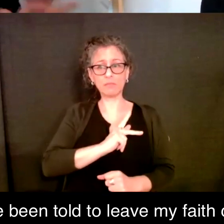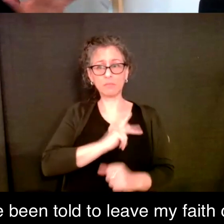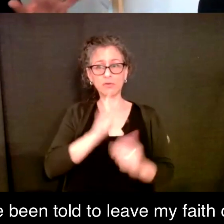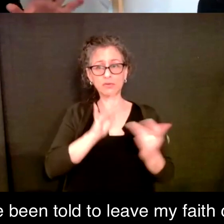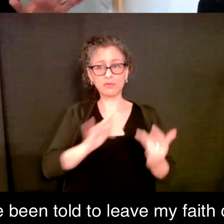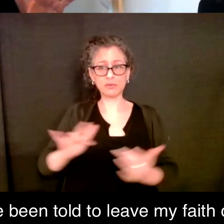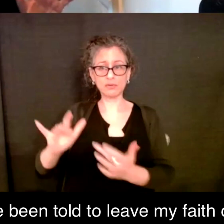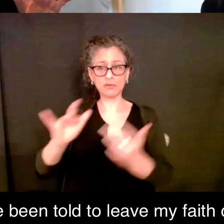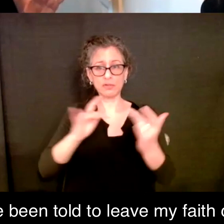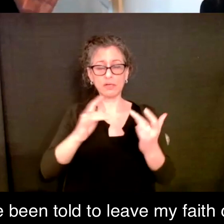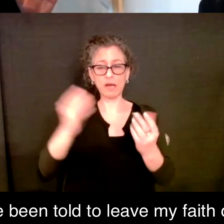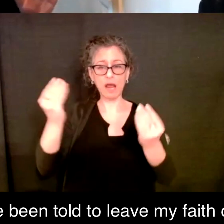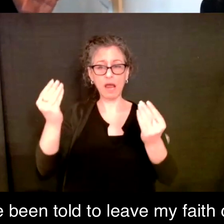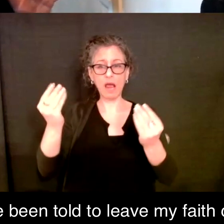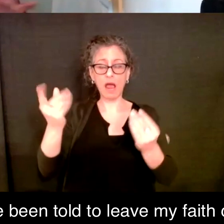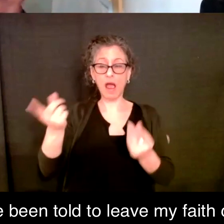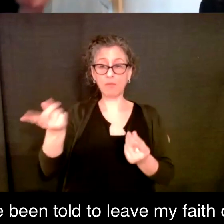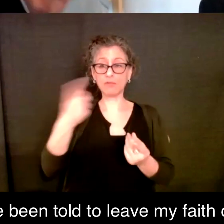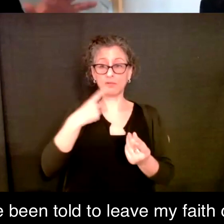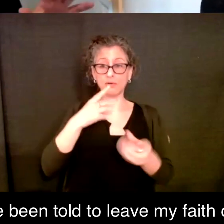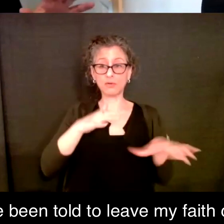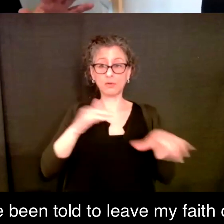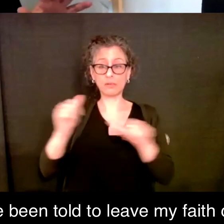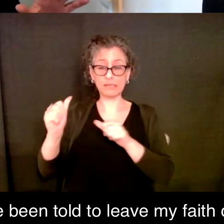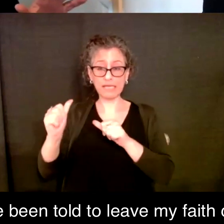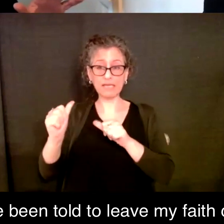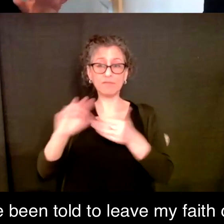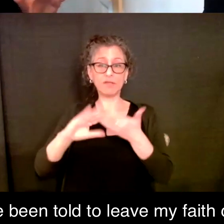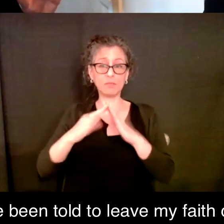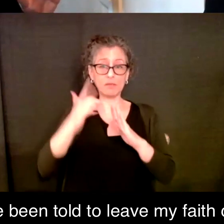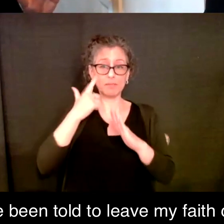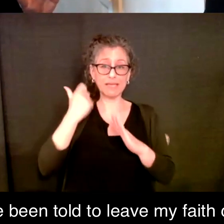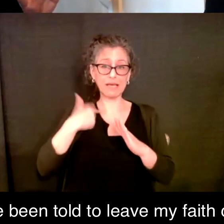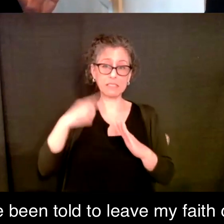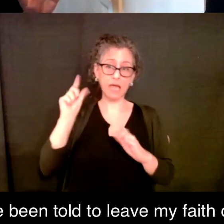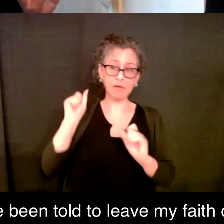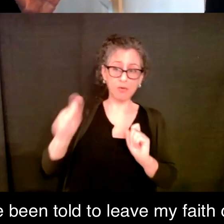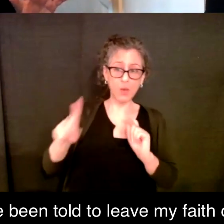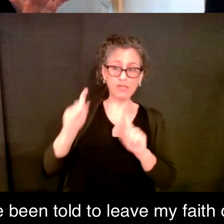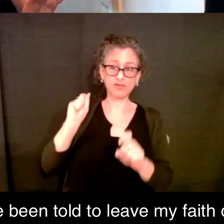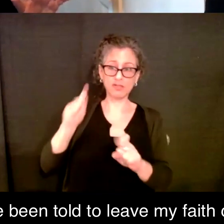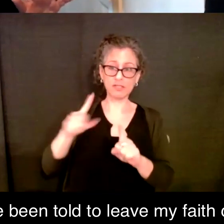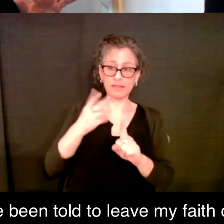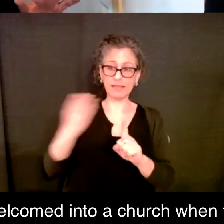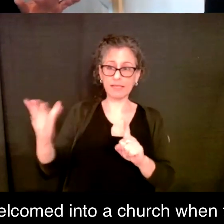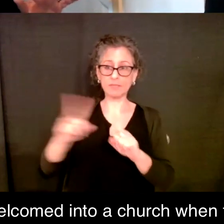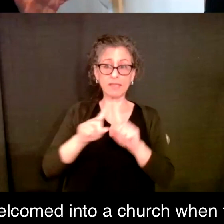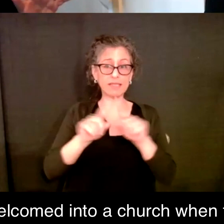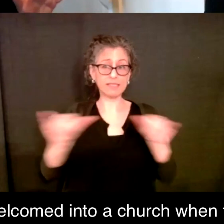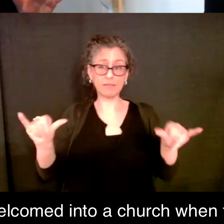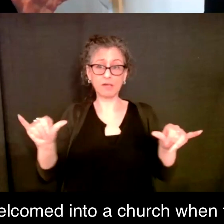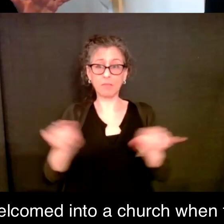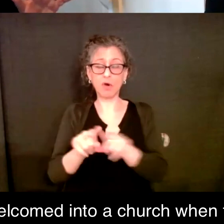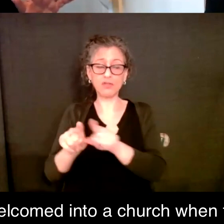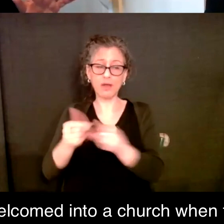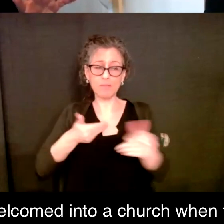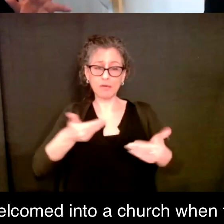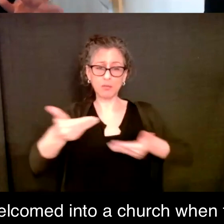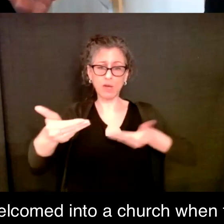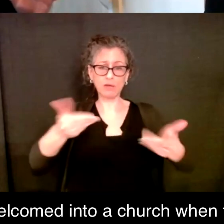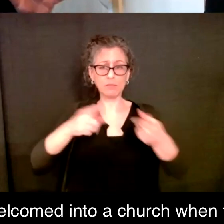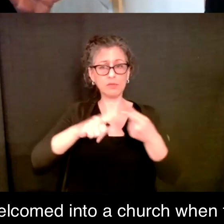I've been told to leave my faith community because I question things. But simultaneously, I've also been welcomed